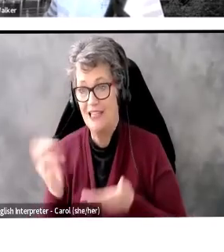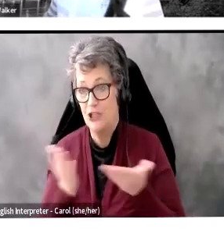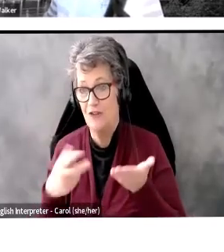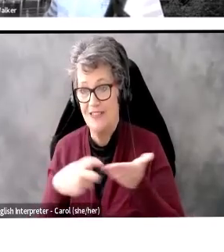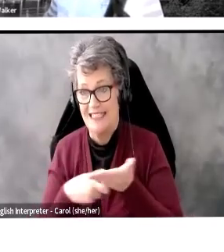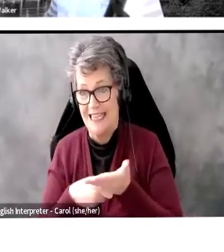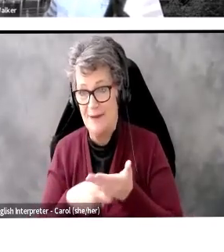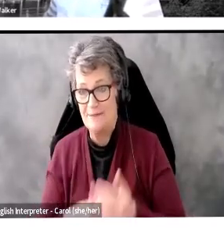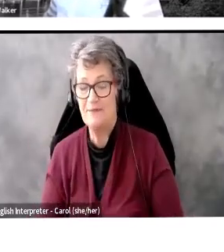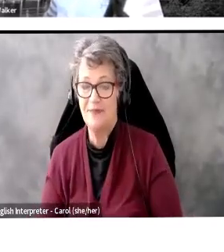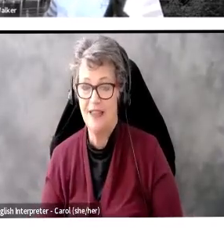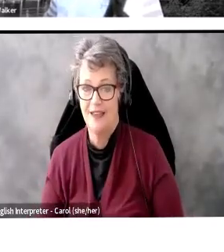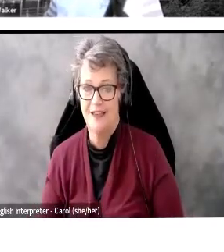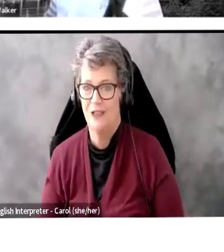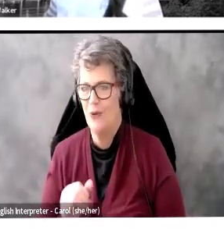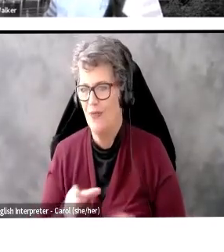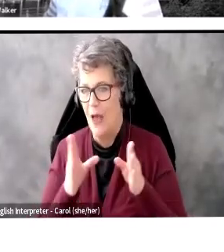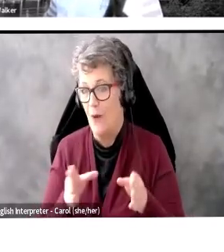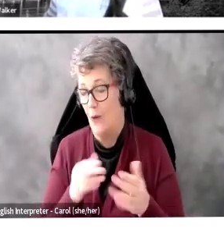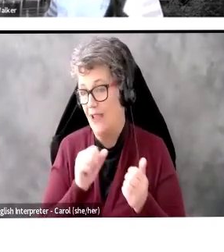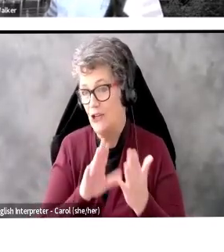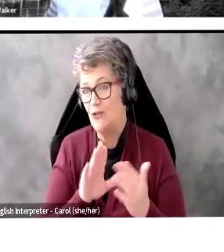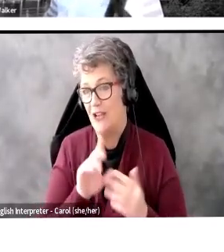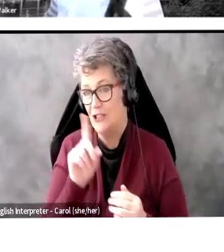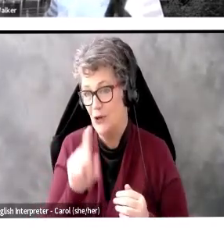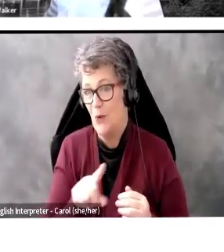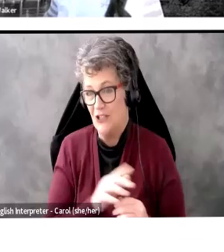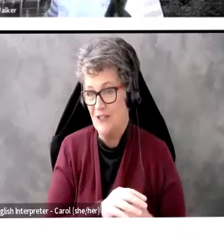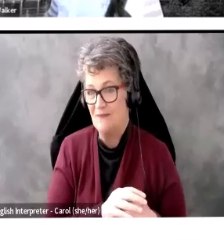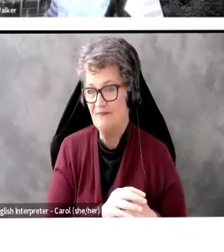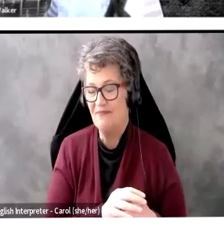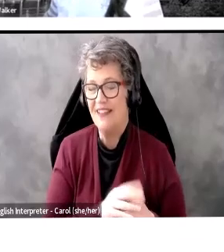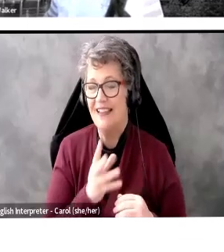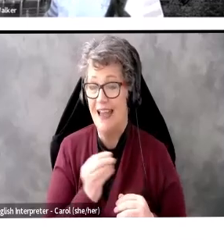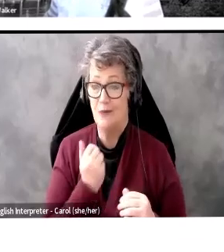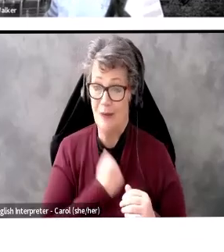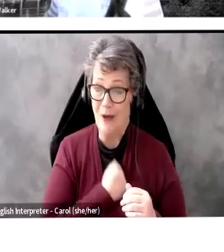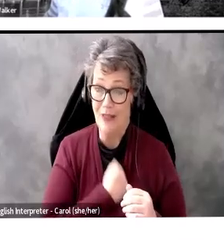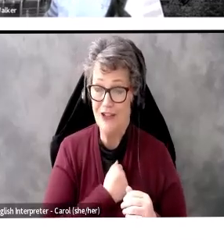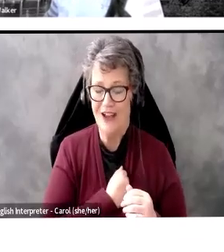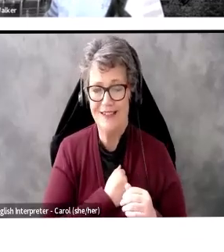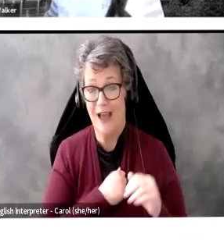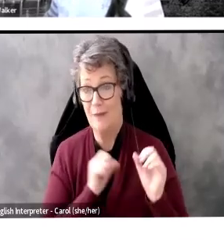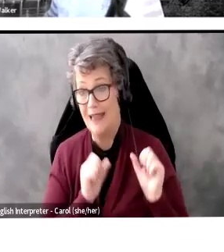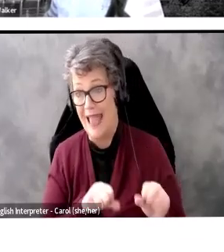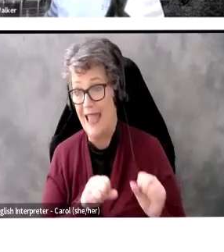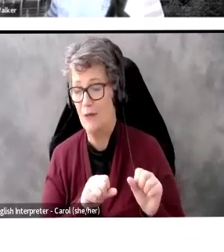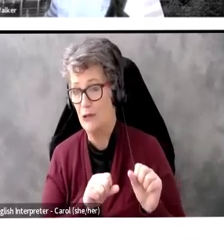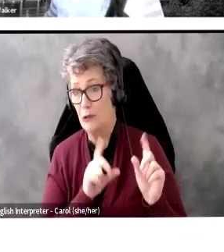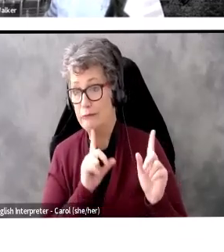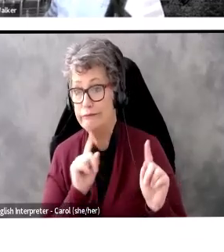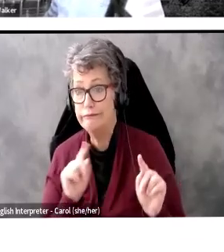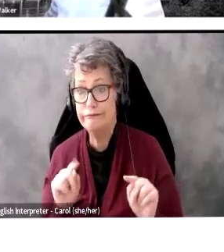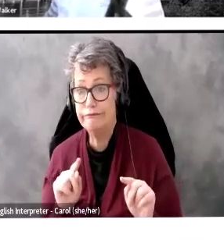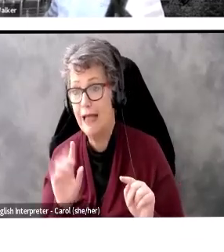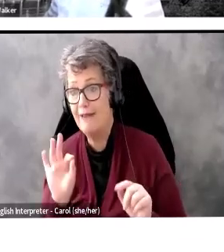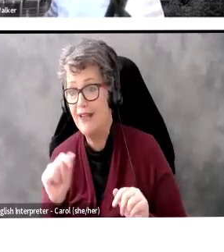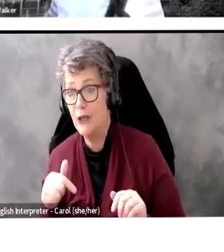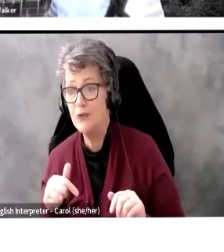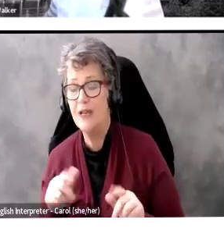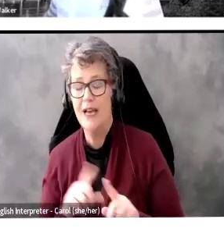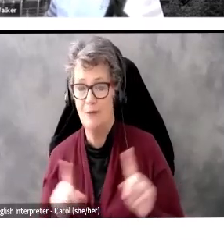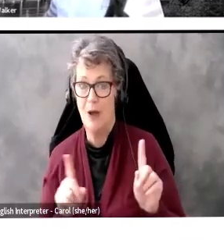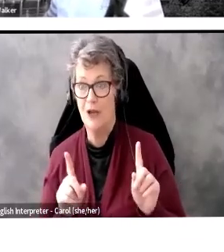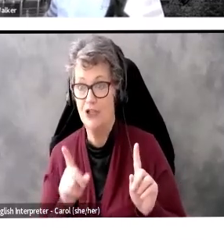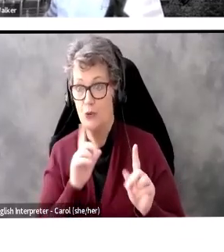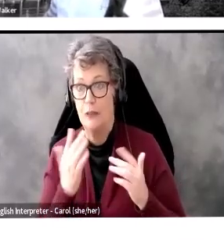ticket, so that way we can address your question fully. We apologize for not being able to do so. Again, we were